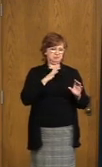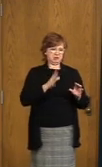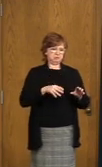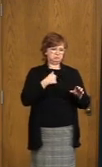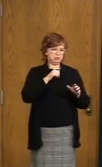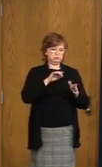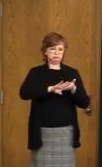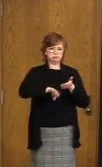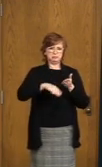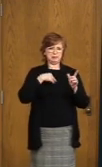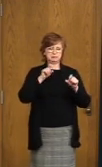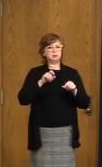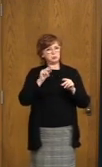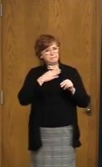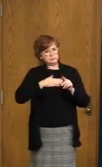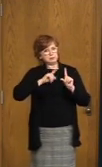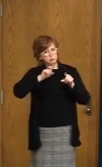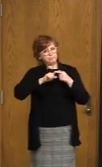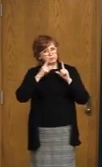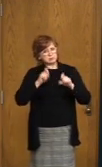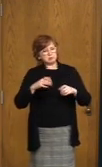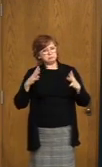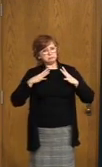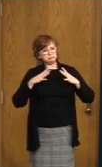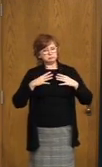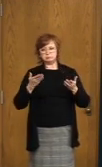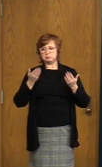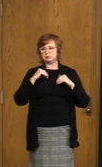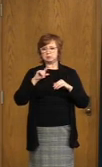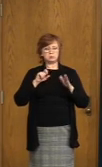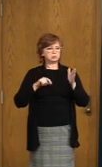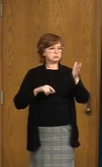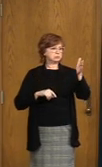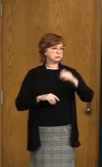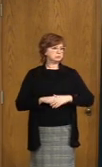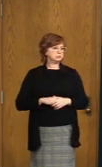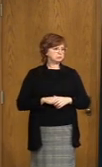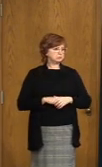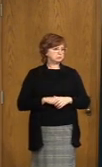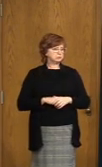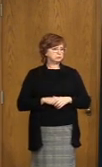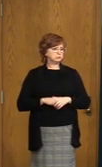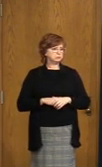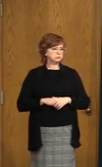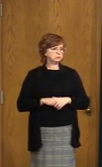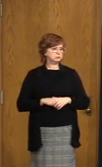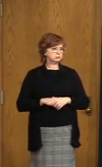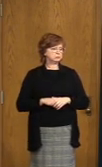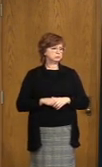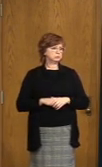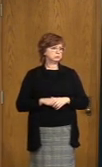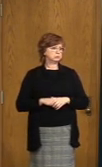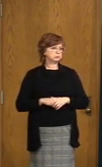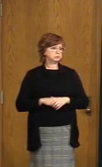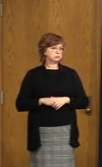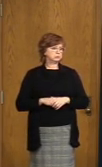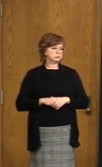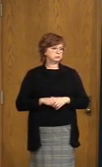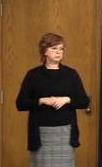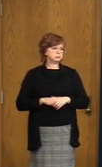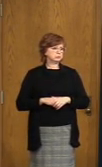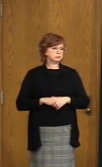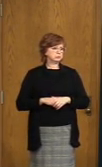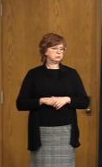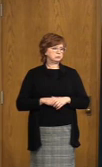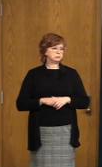case numbers low. Follow-up? A lot of the provinces are addressing variants, or have we seen it in